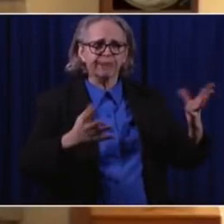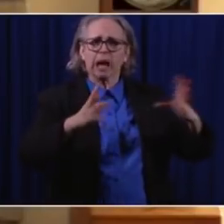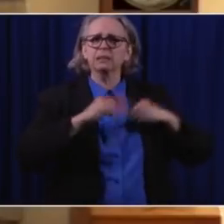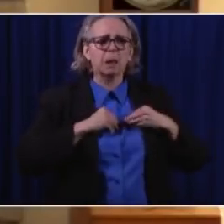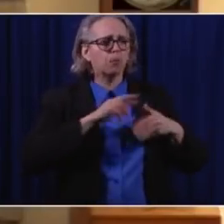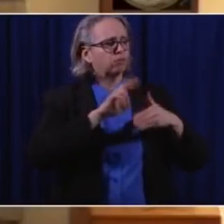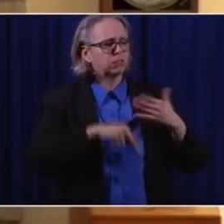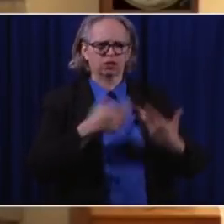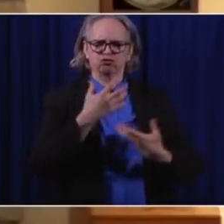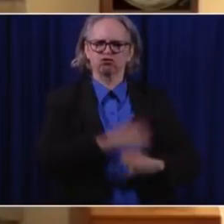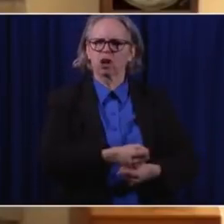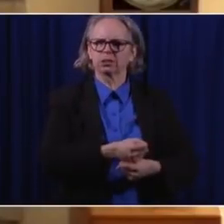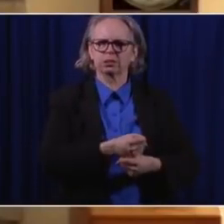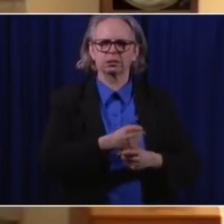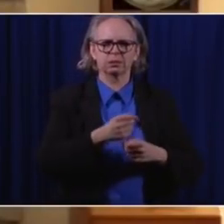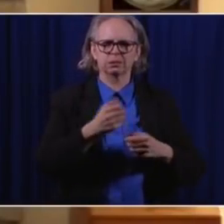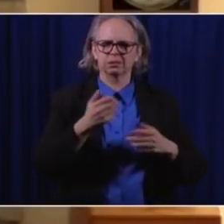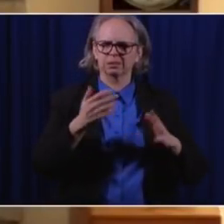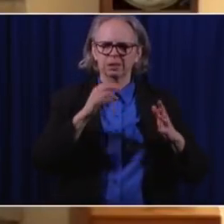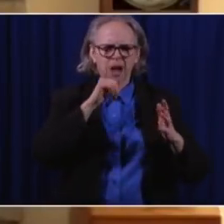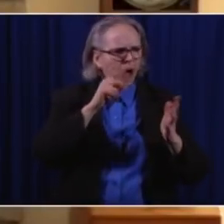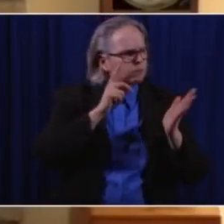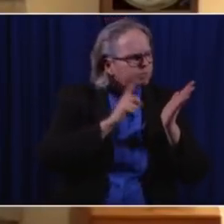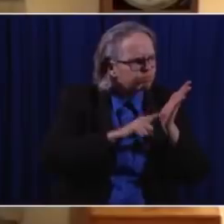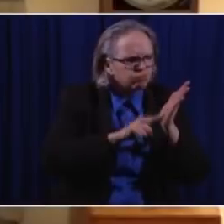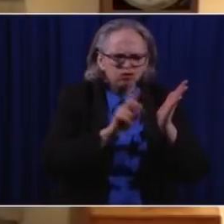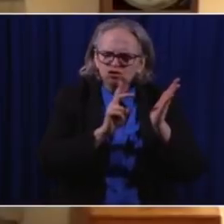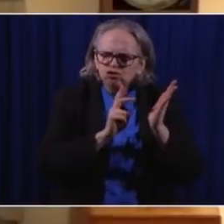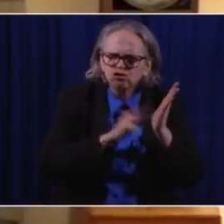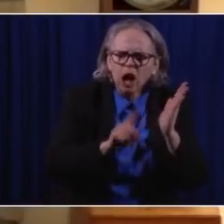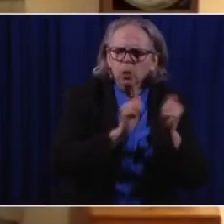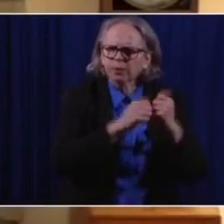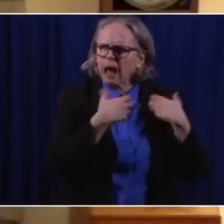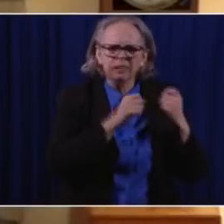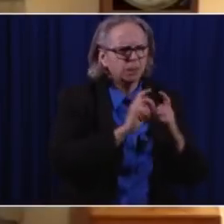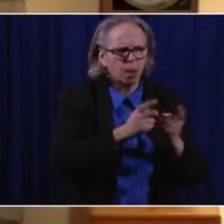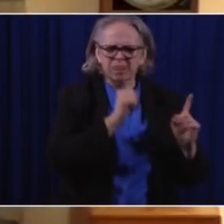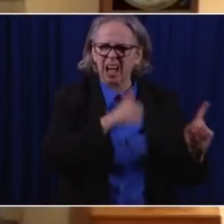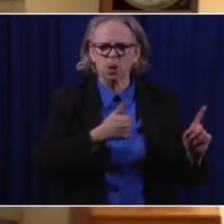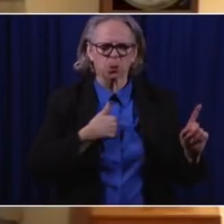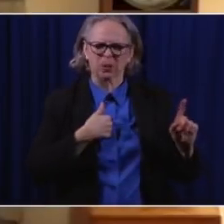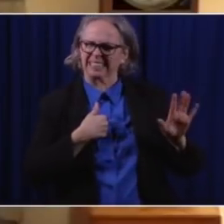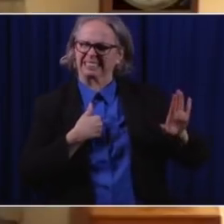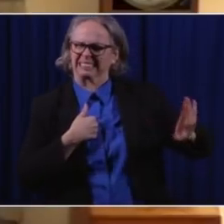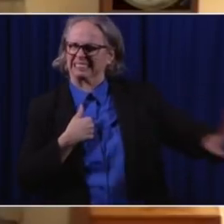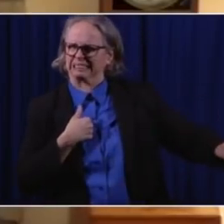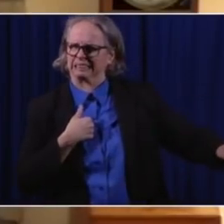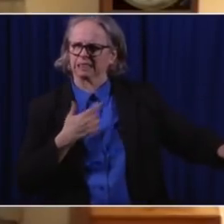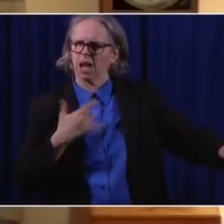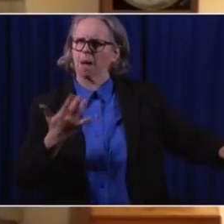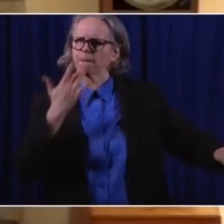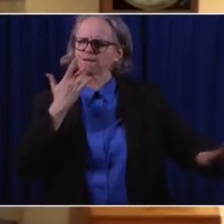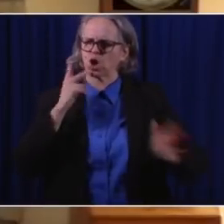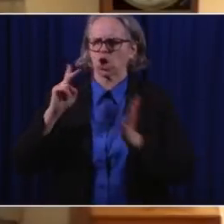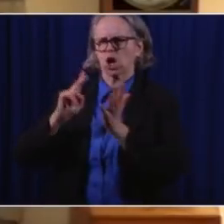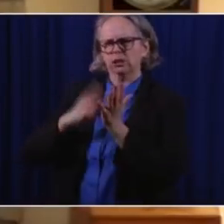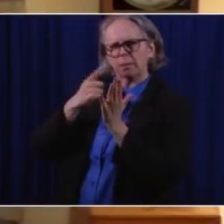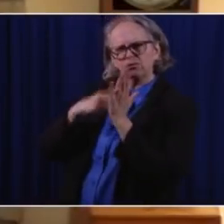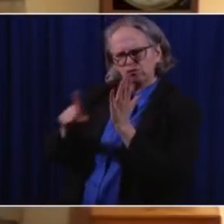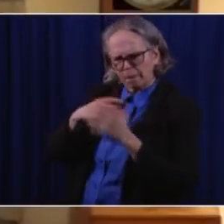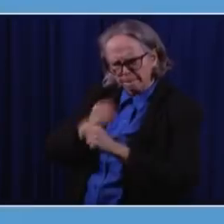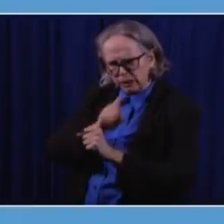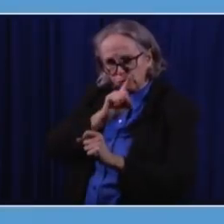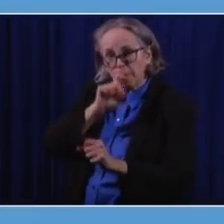actually do some investigation before we check that box. I want to put that asterisk on there. We